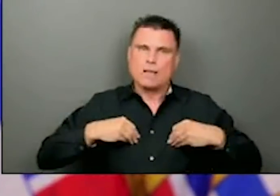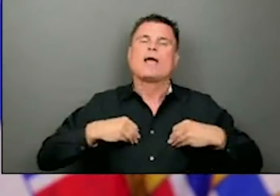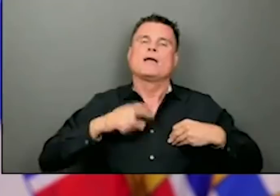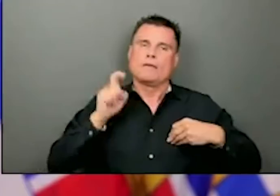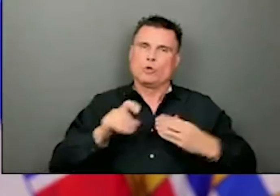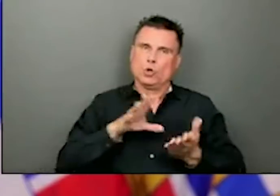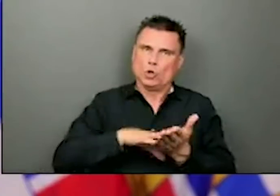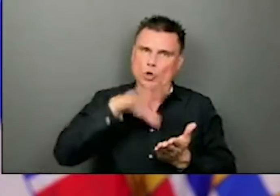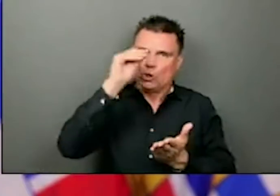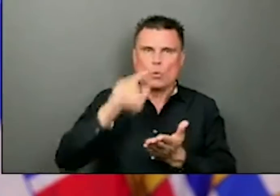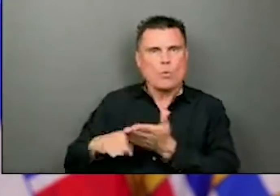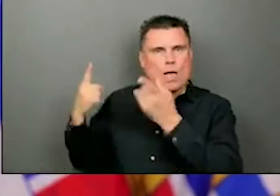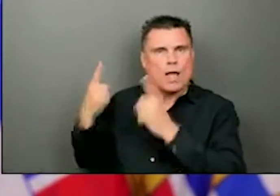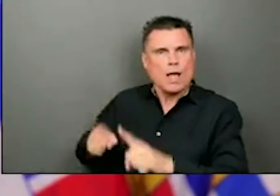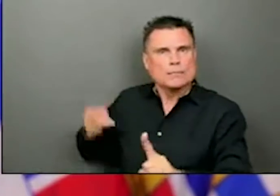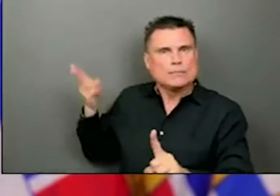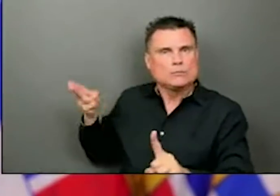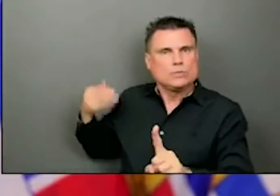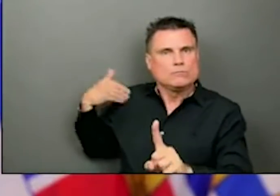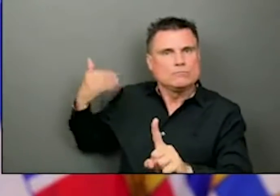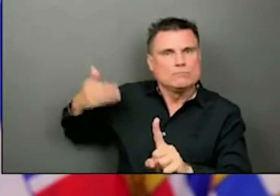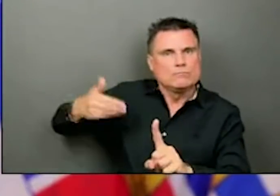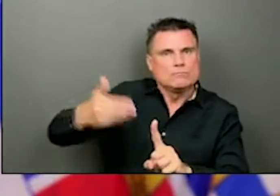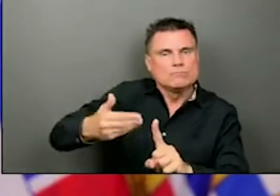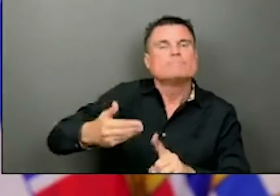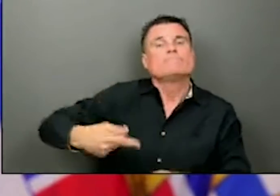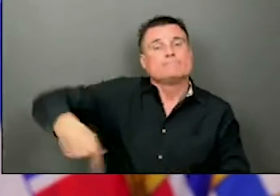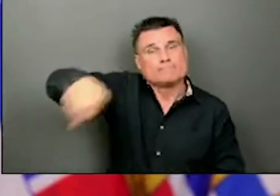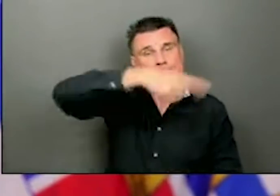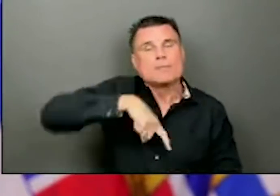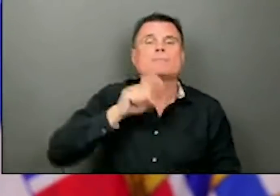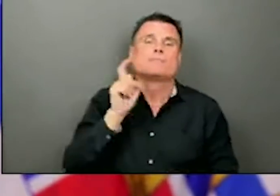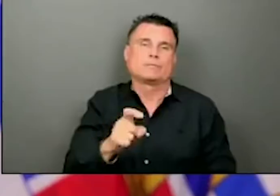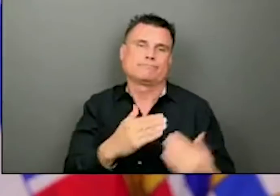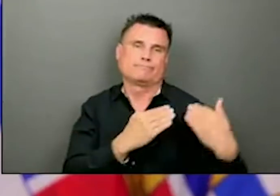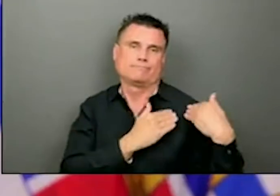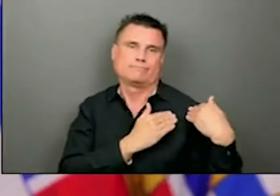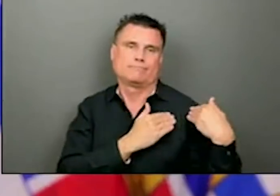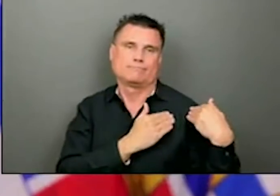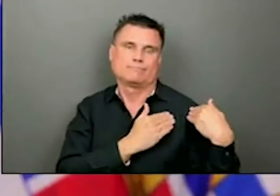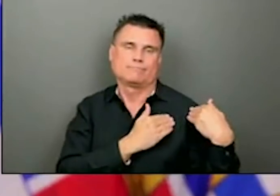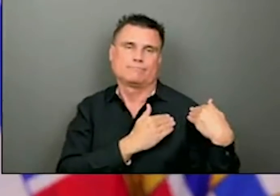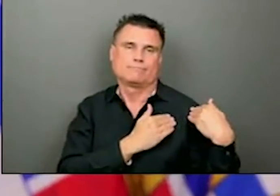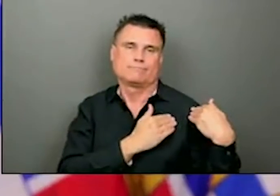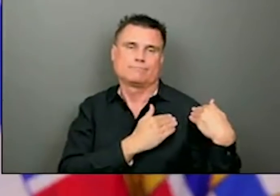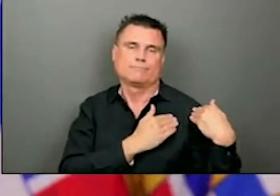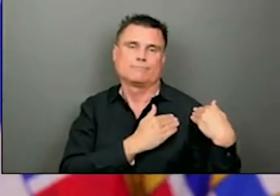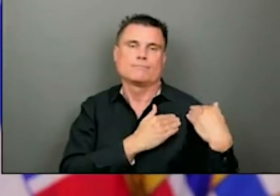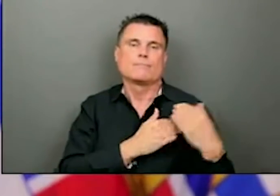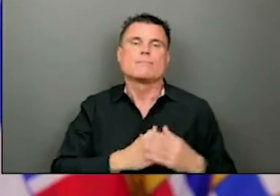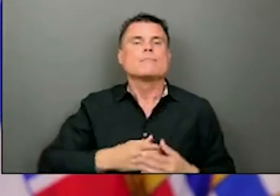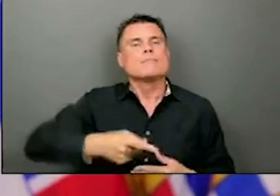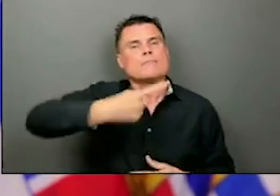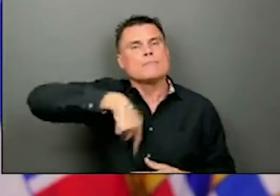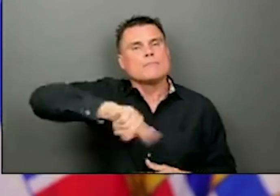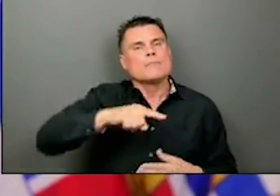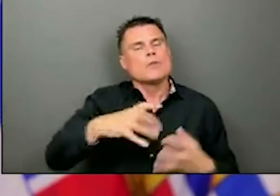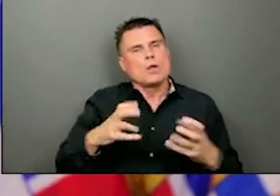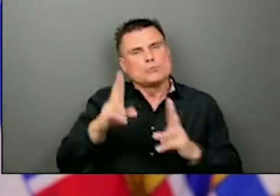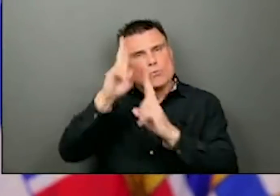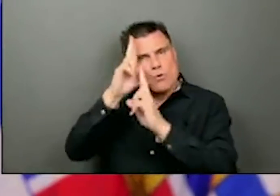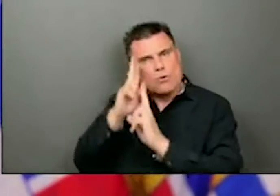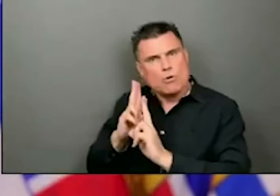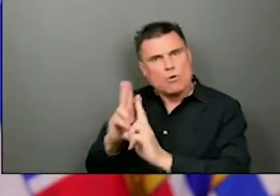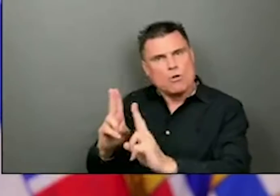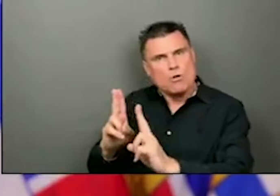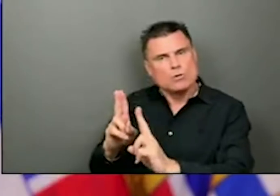the strength and resilience of survivors and descendants of Indian residential schools and the memories of all those who